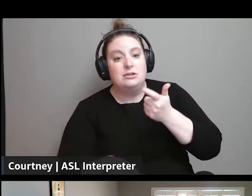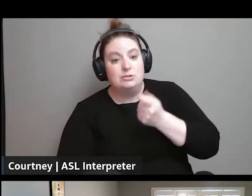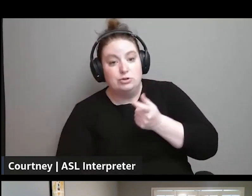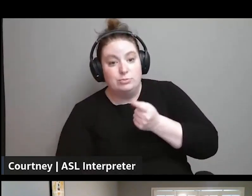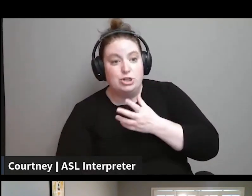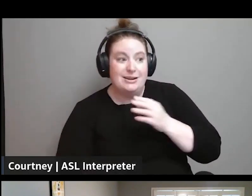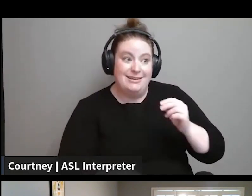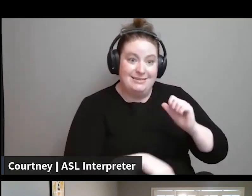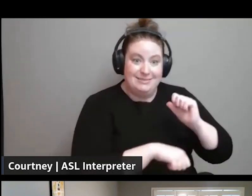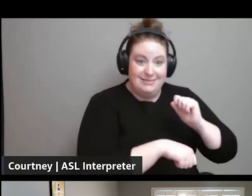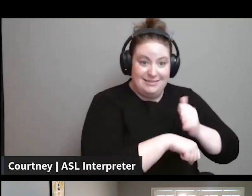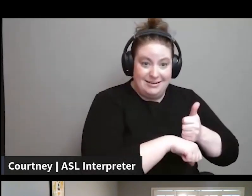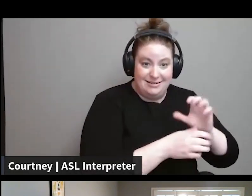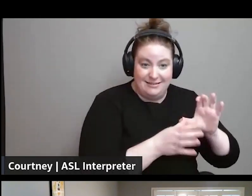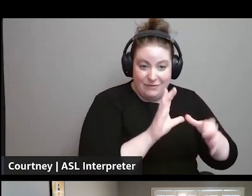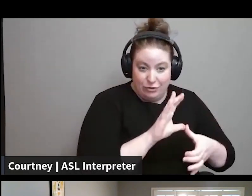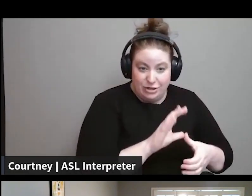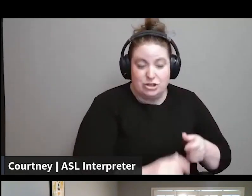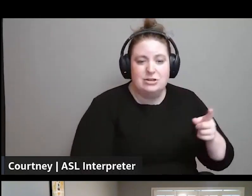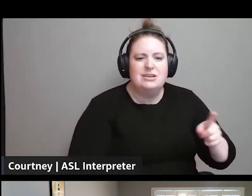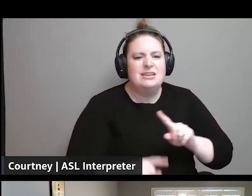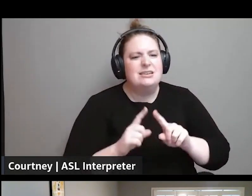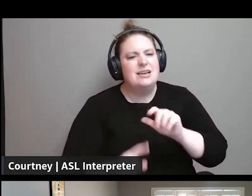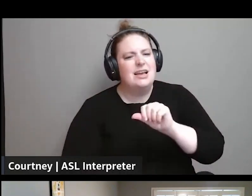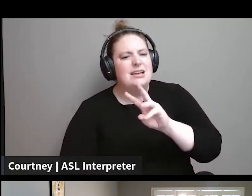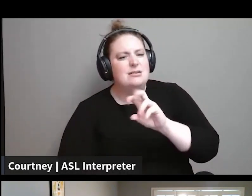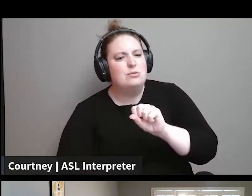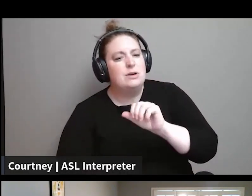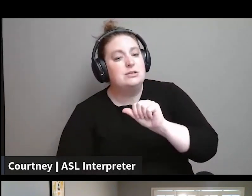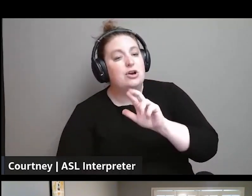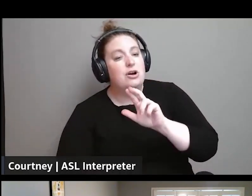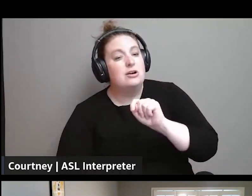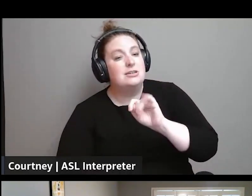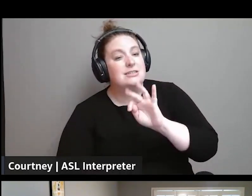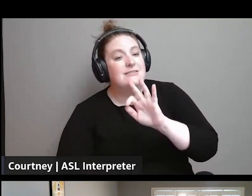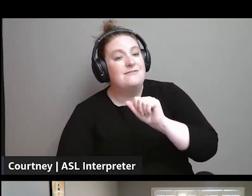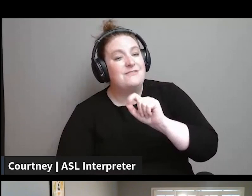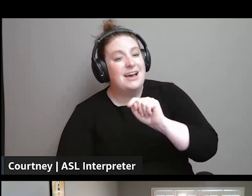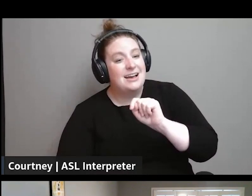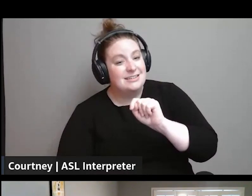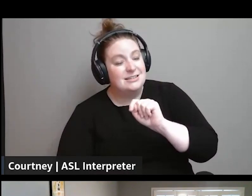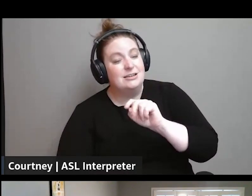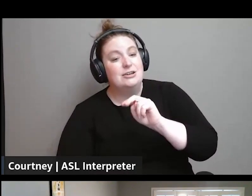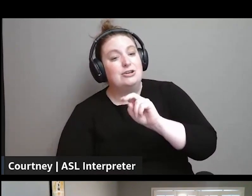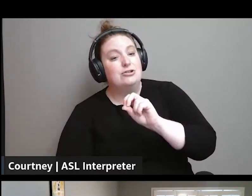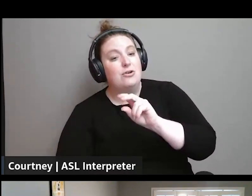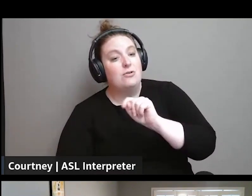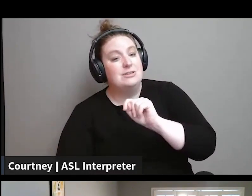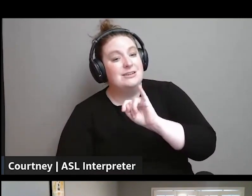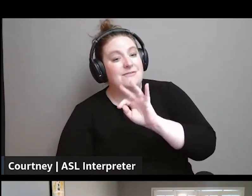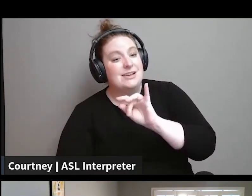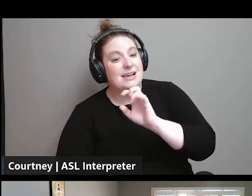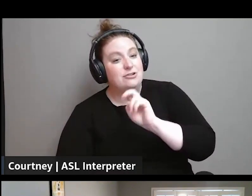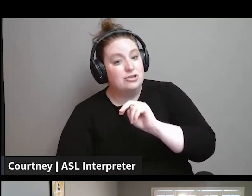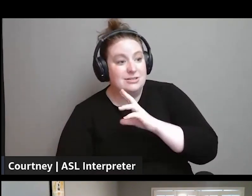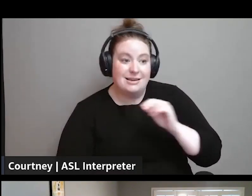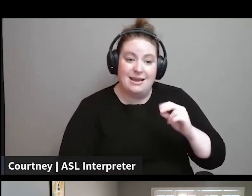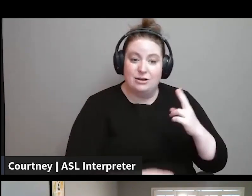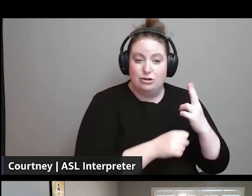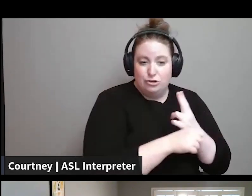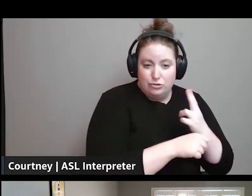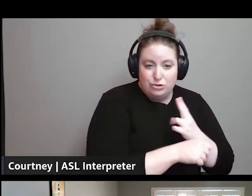but what about the difference between AWS Artifact notifications and how that works with the user notifications specifically? Mhm.